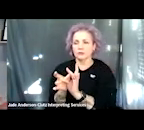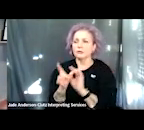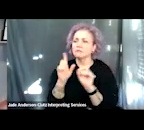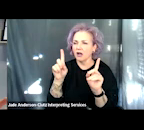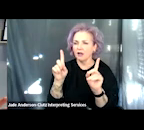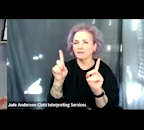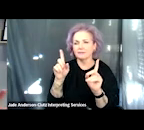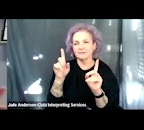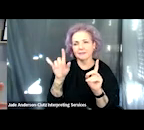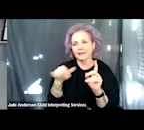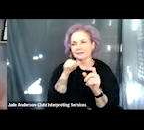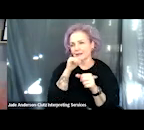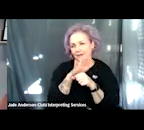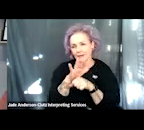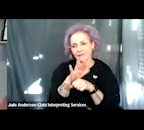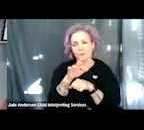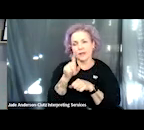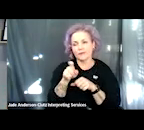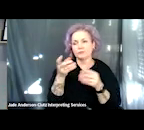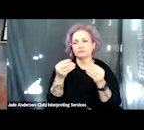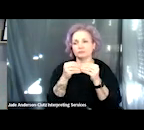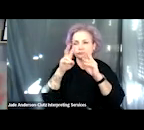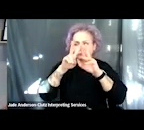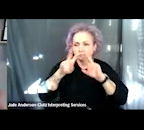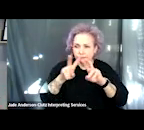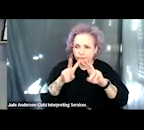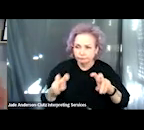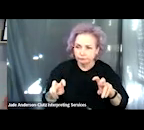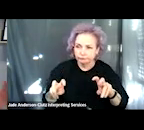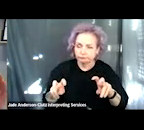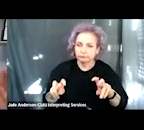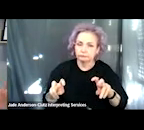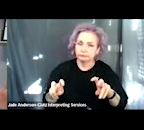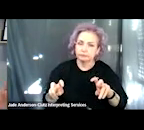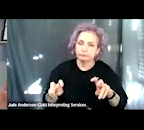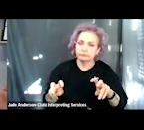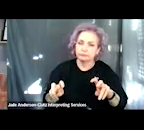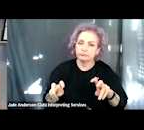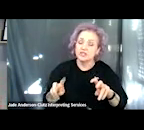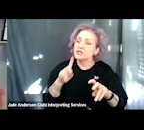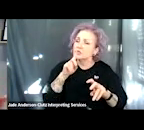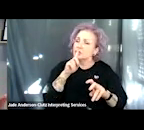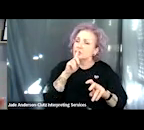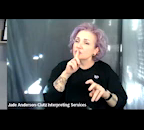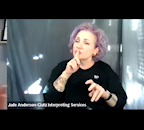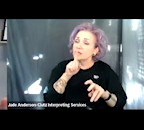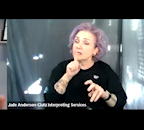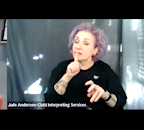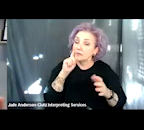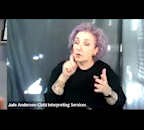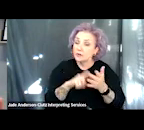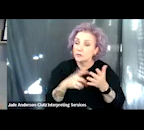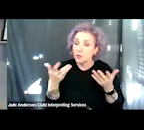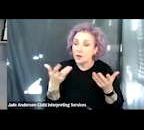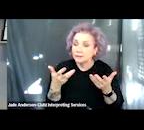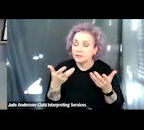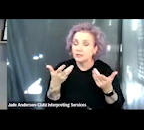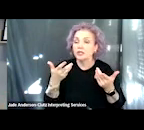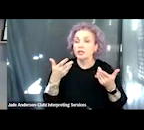key takeaways from these findings is really the importance of timing. So we just kind of talked